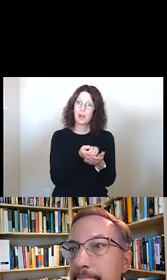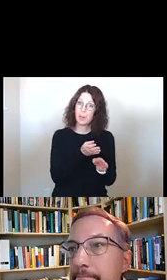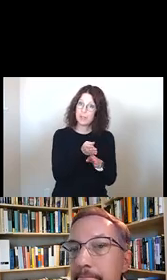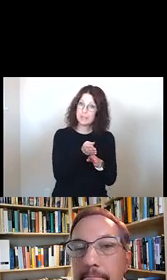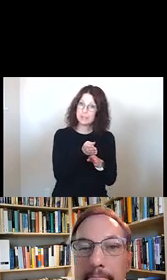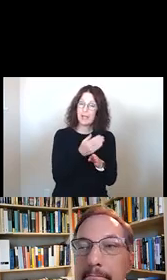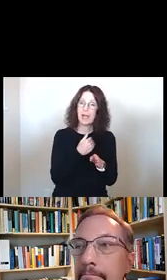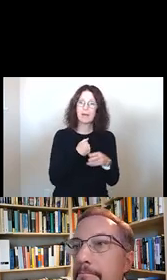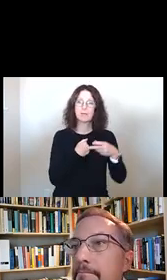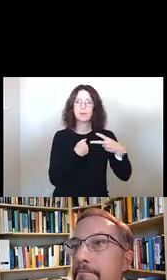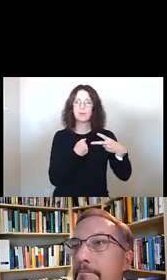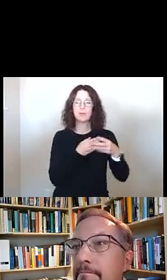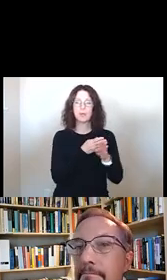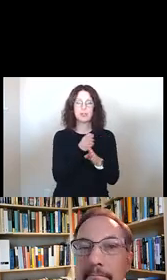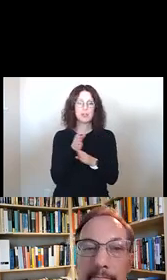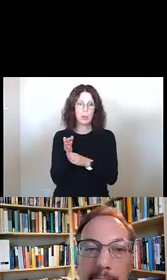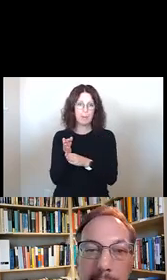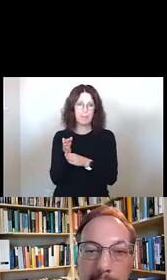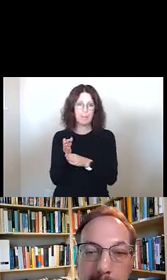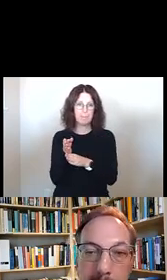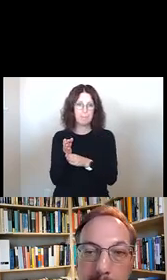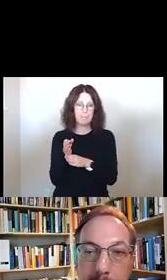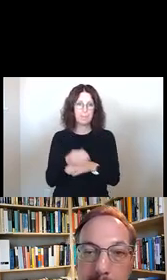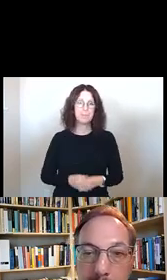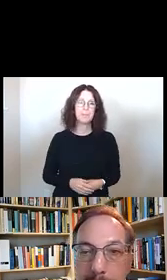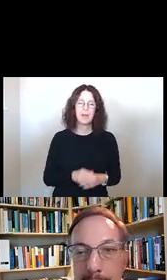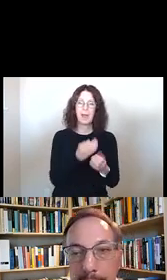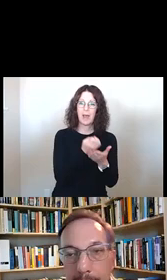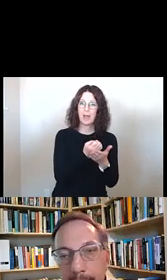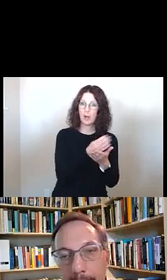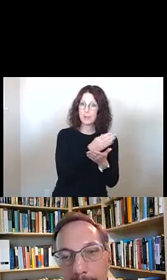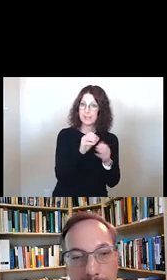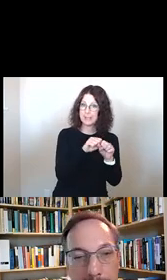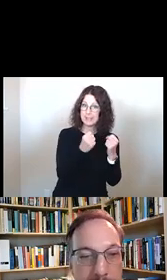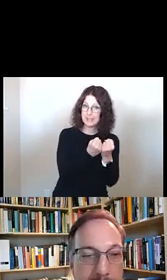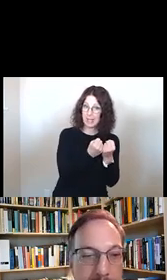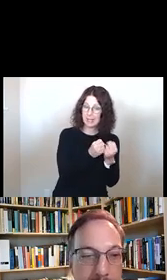two streams, one referred to as economics and society, and economics and econometrics.